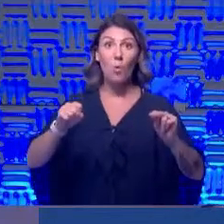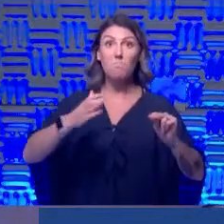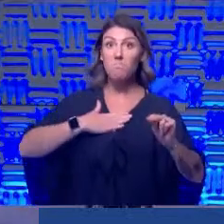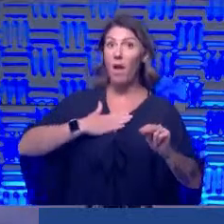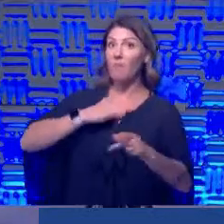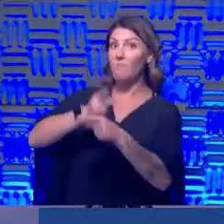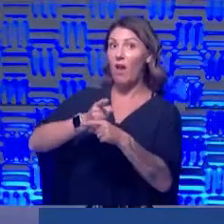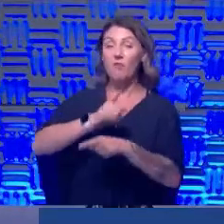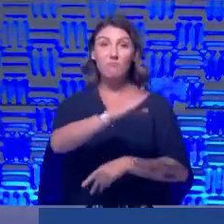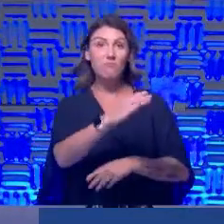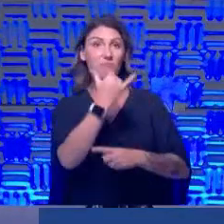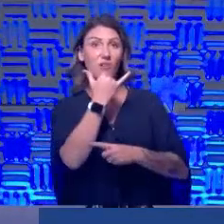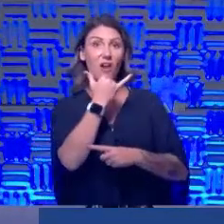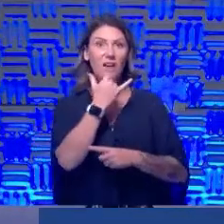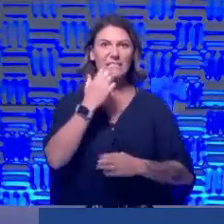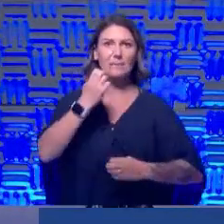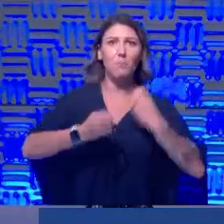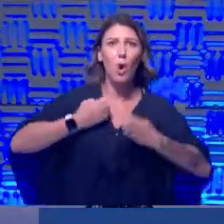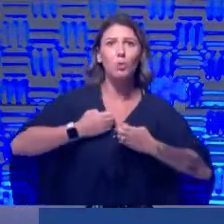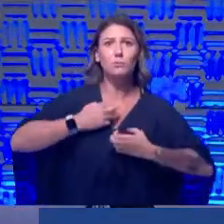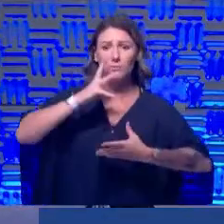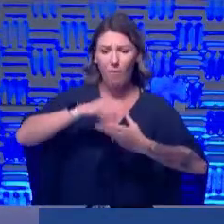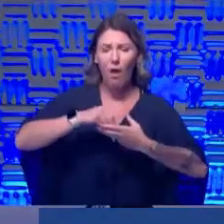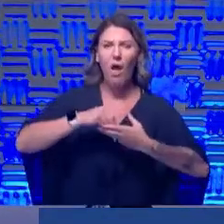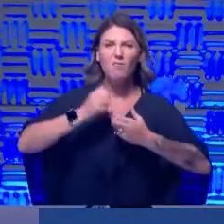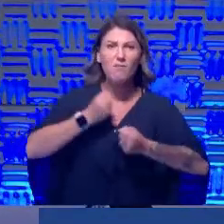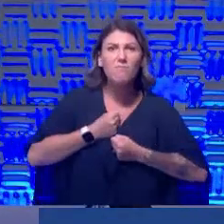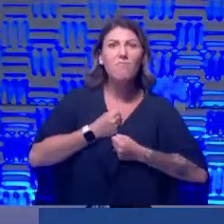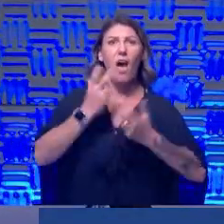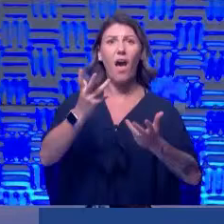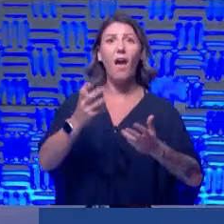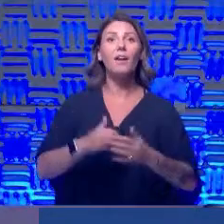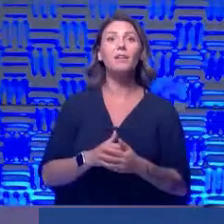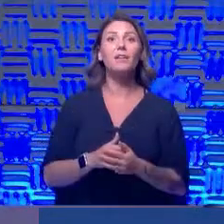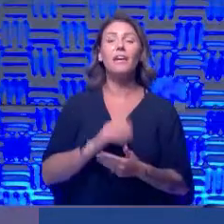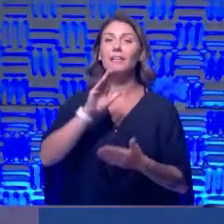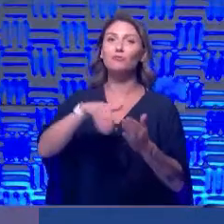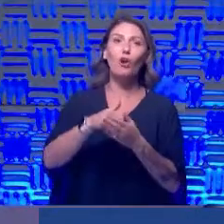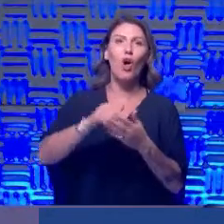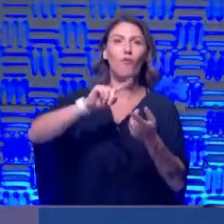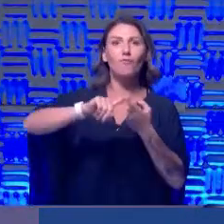emotionally and you're just there, you're done. Yeah. And so it's